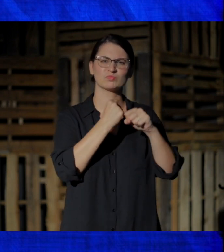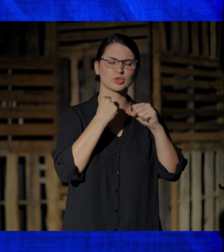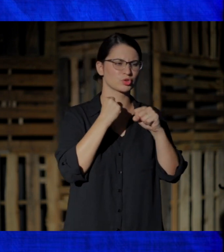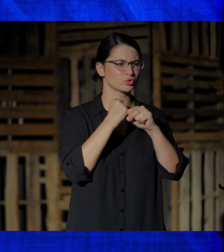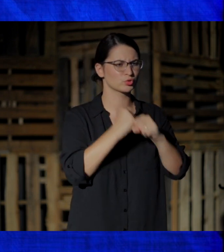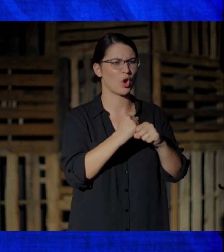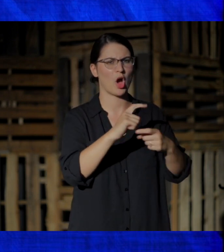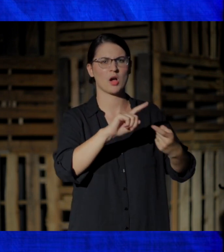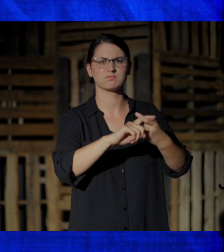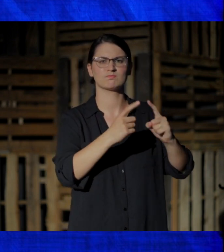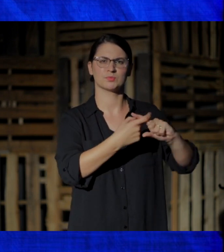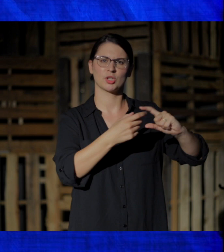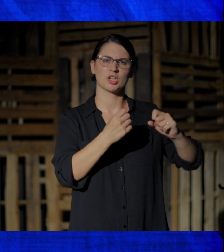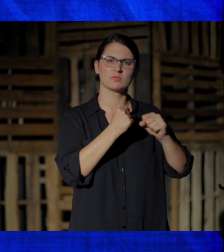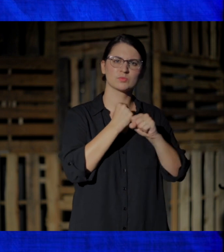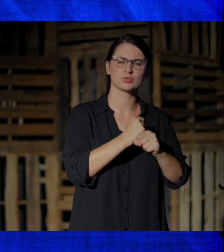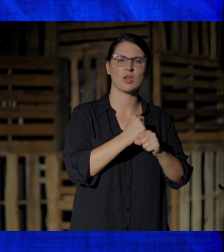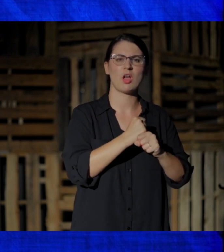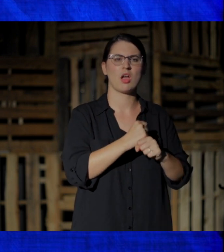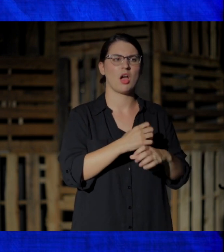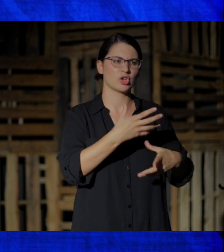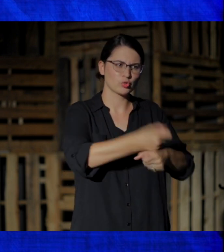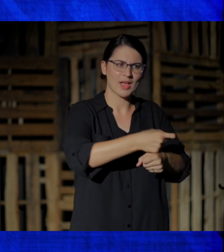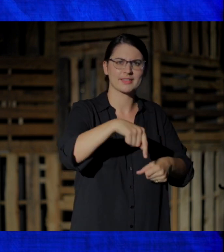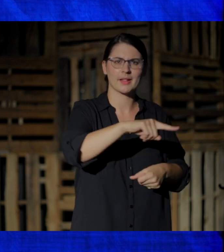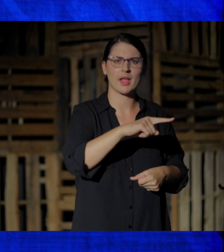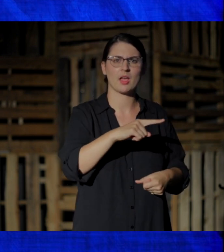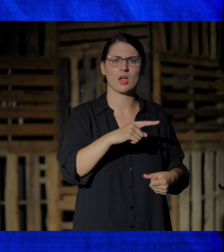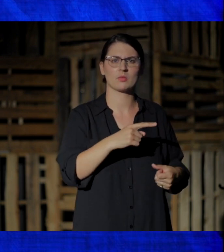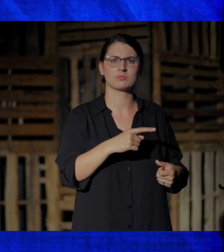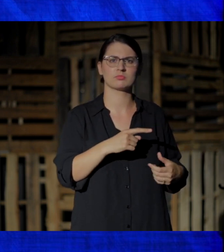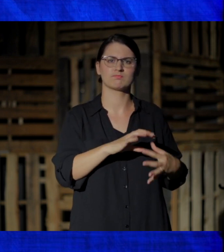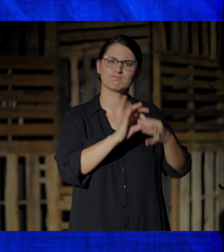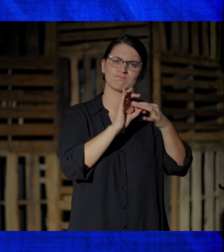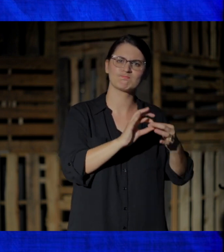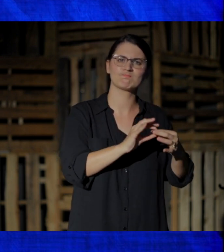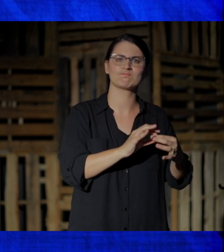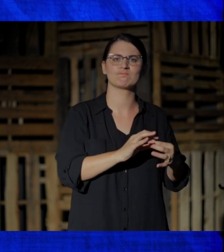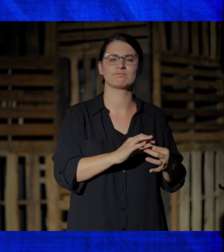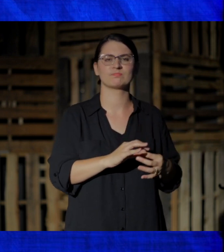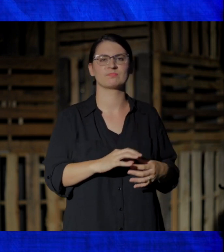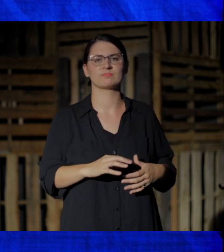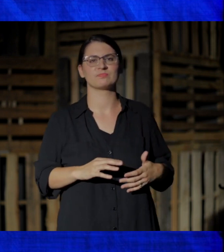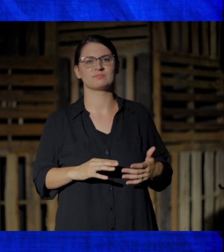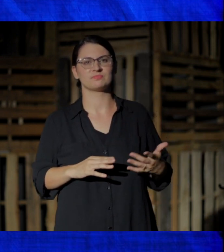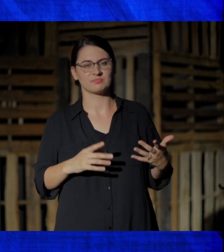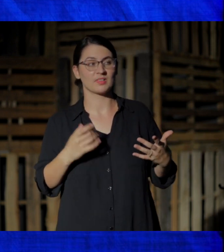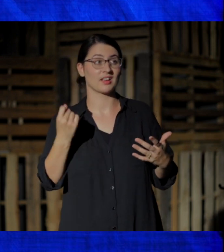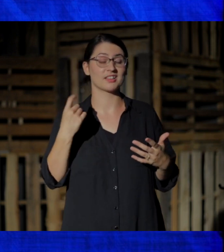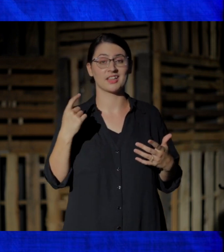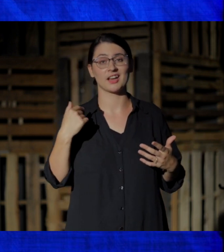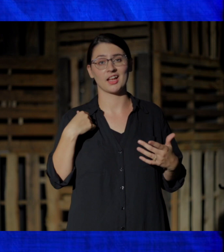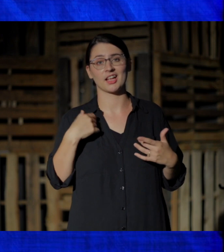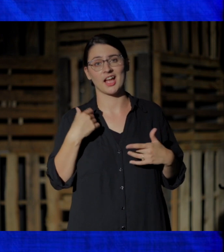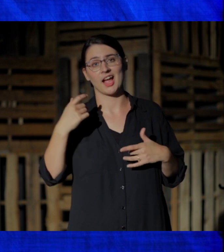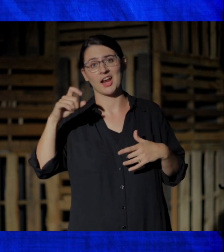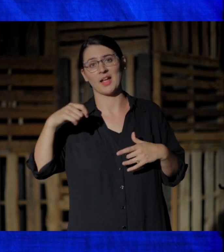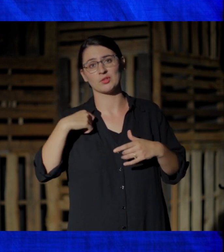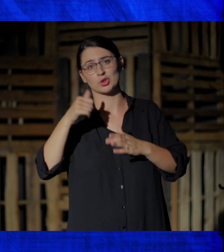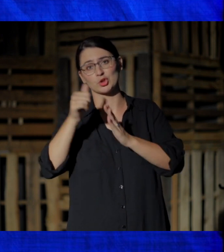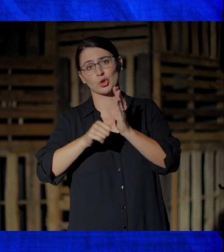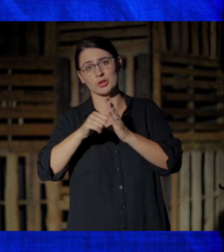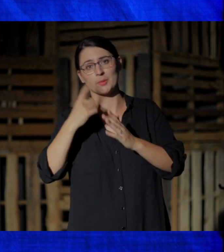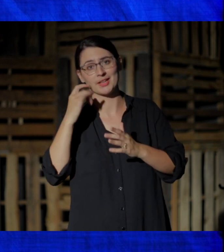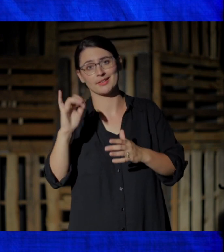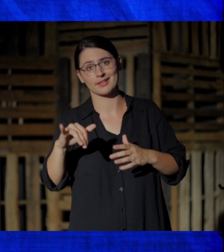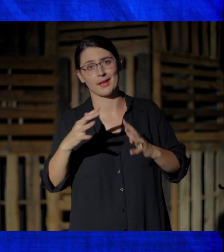game, but I now got to have another surgery because of, that worked out real well, right? If I can, you know, have this sense